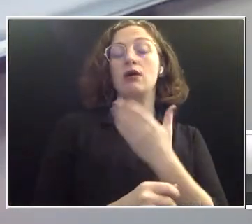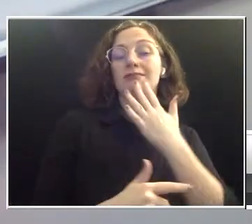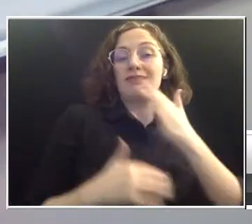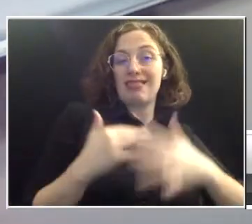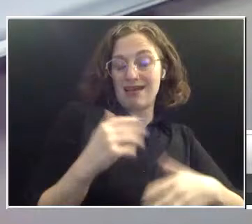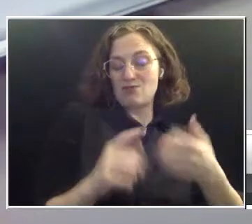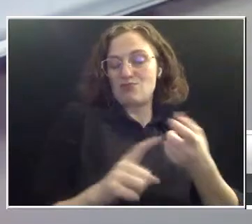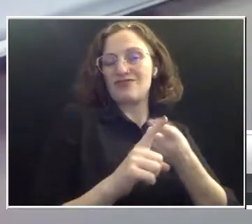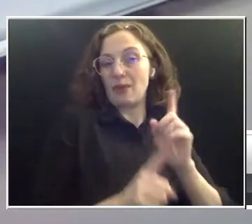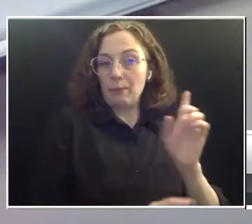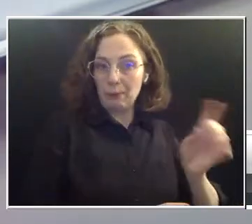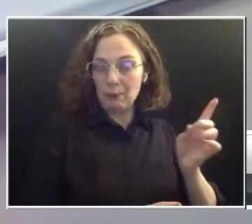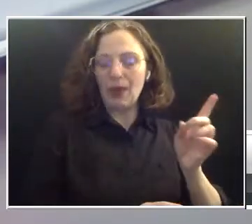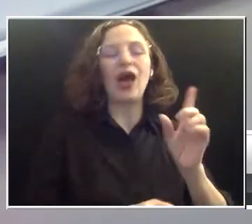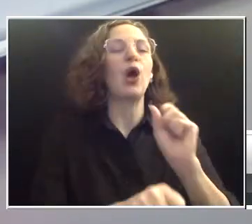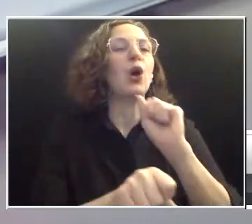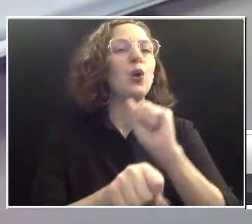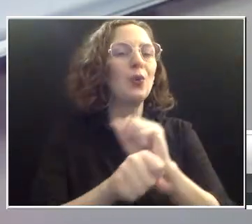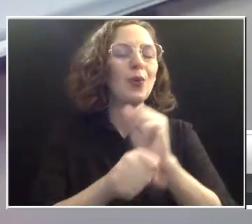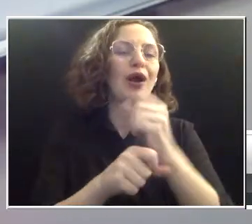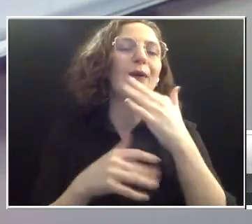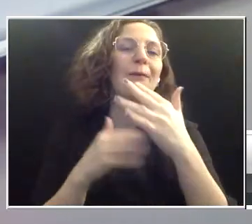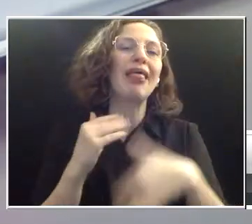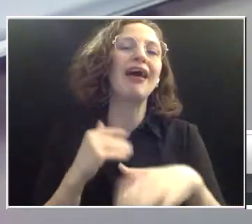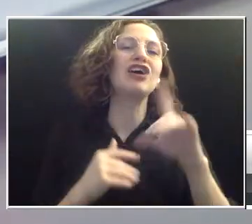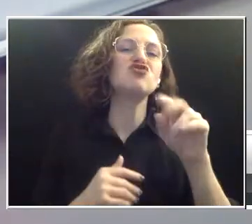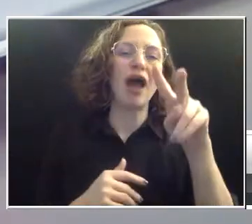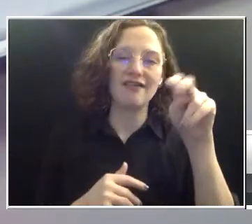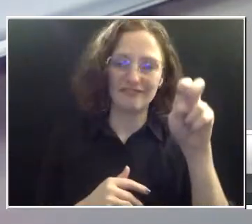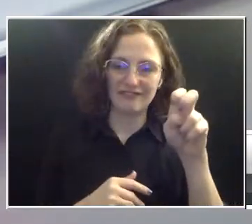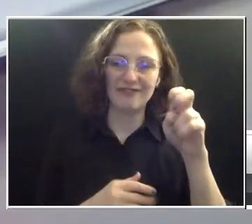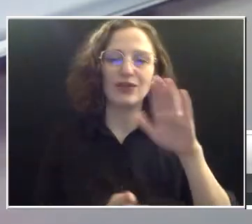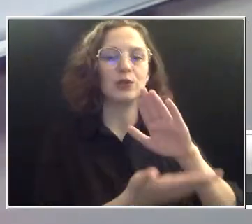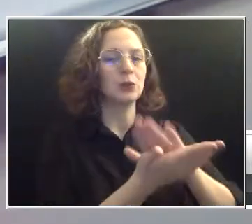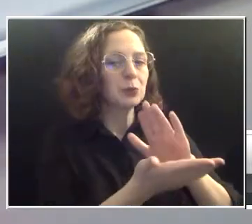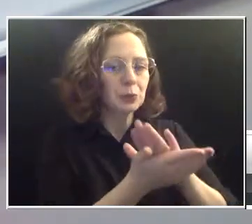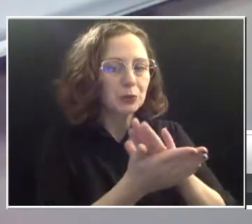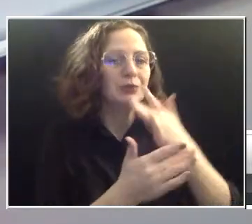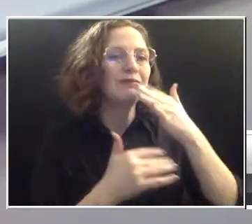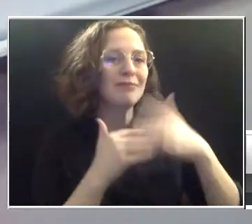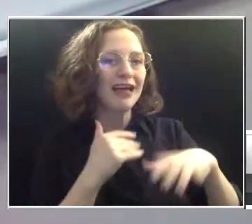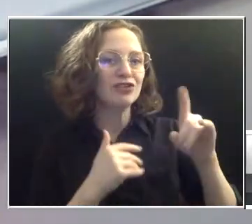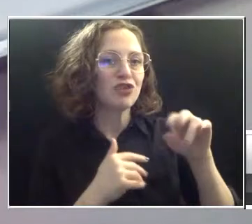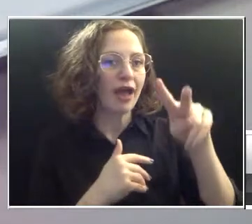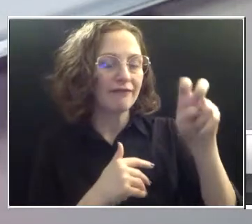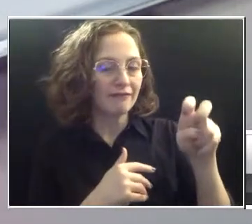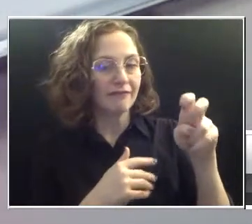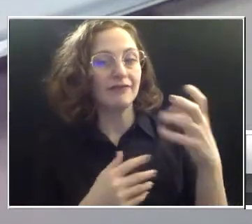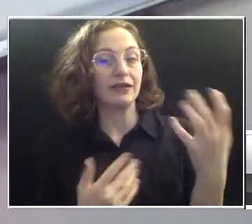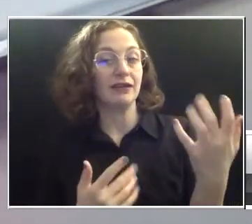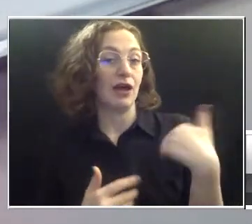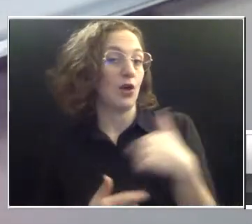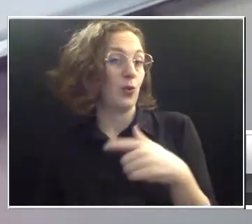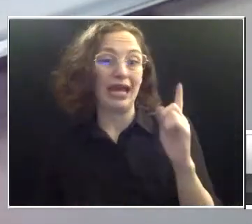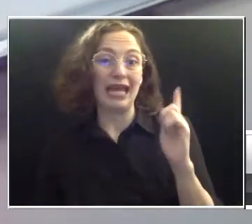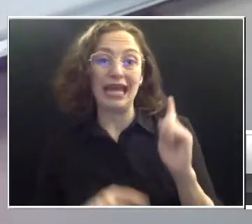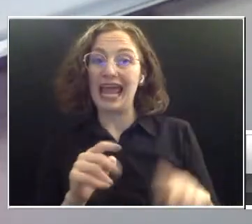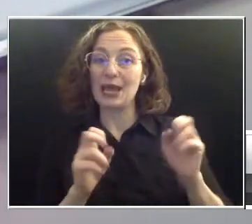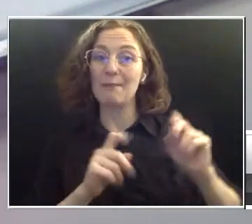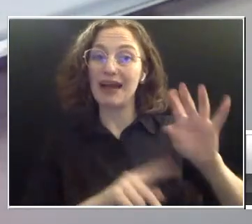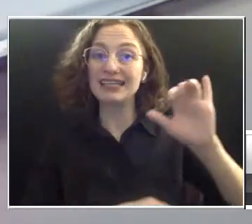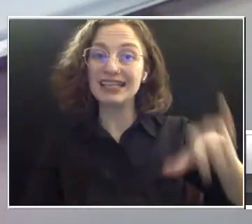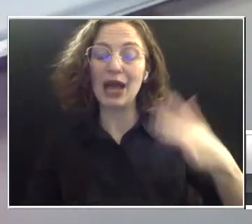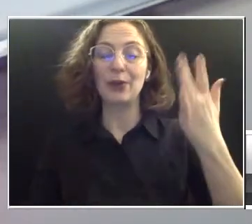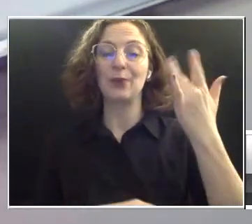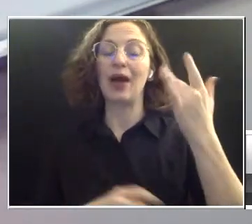blood drives, places we haven't been able to go back into because now a lot of places are working remotely. Schools aren't collecting quite as